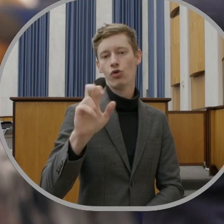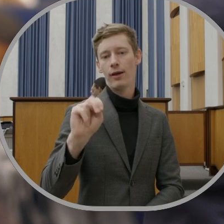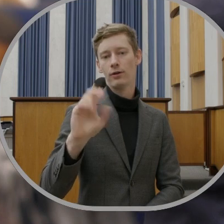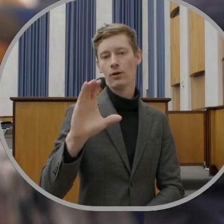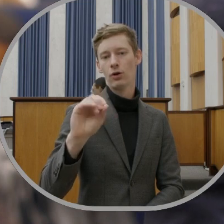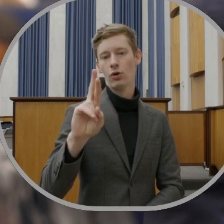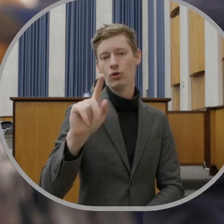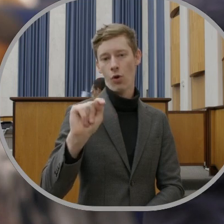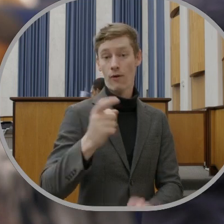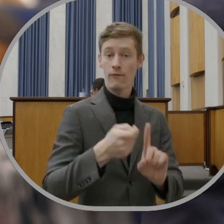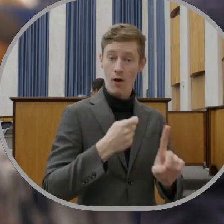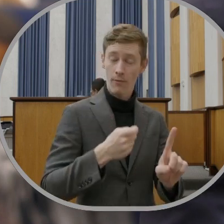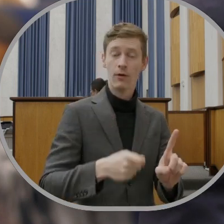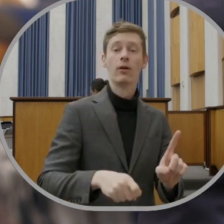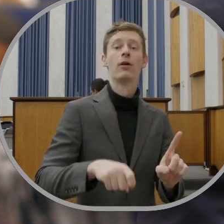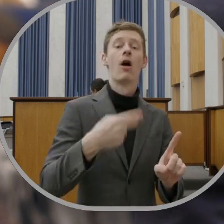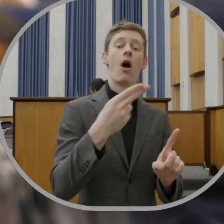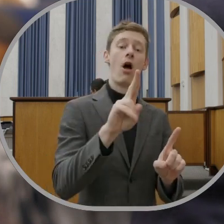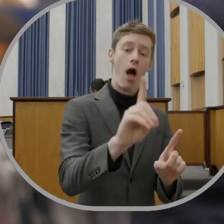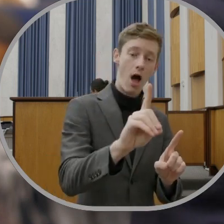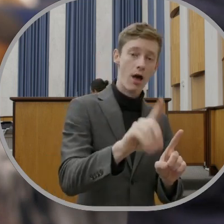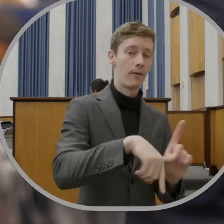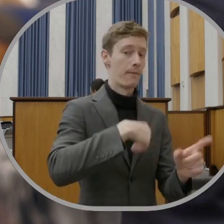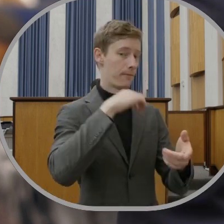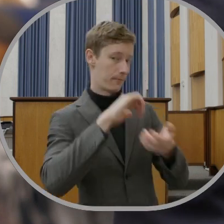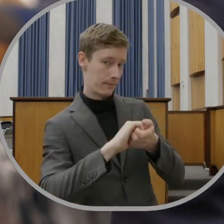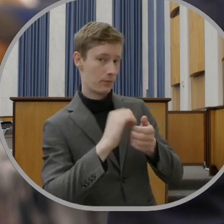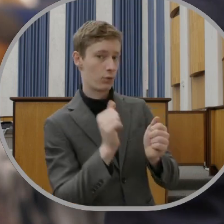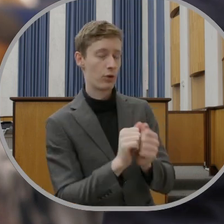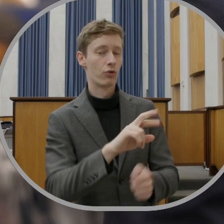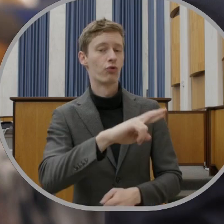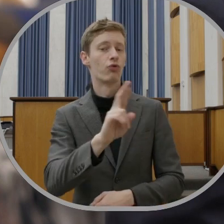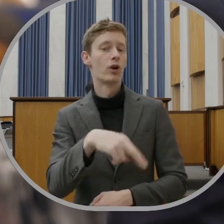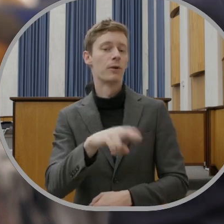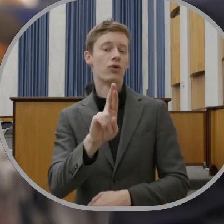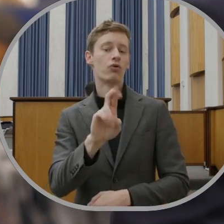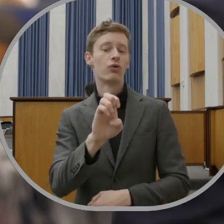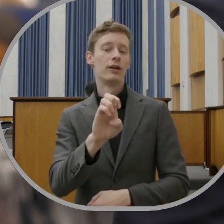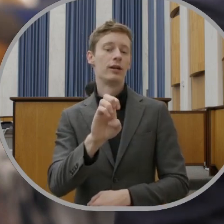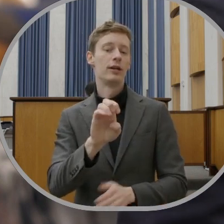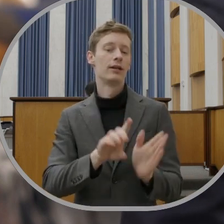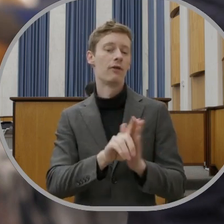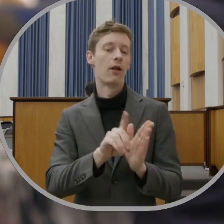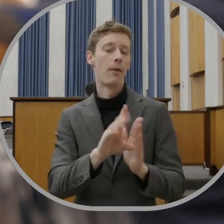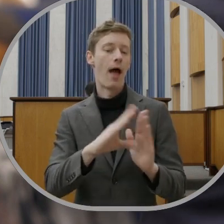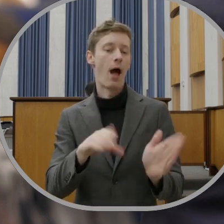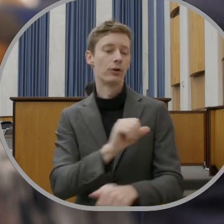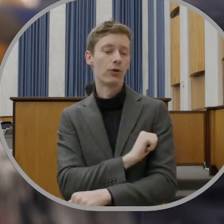Housing Authority and HUD and will result in a mixed income, vibrant community of choice for our